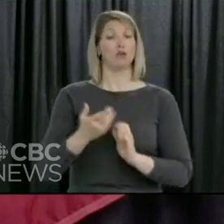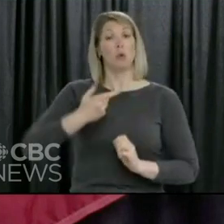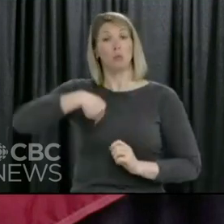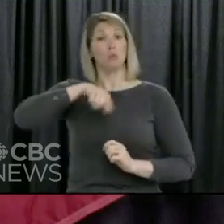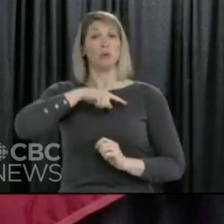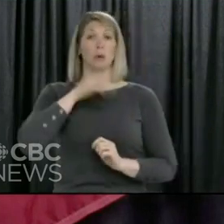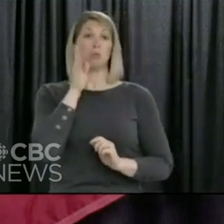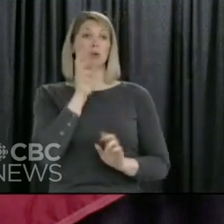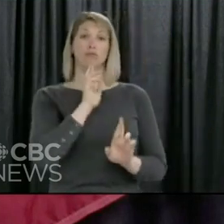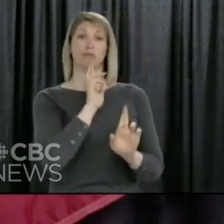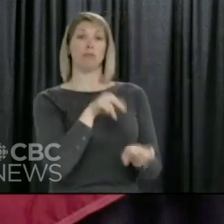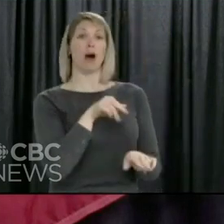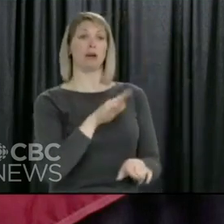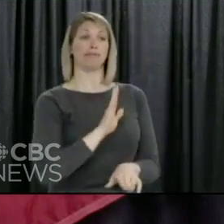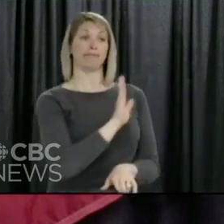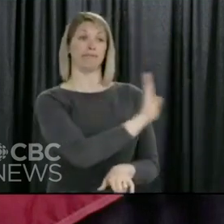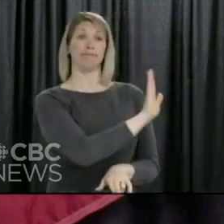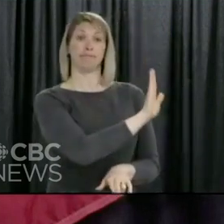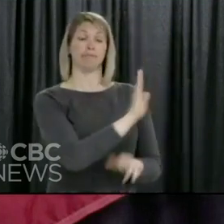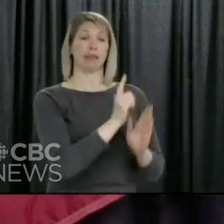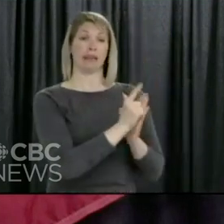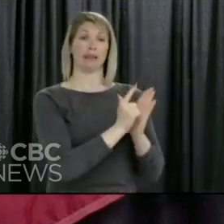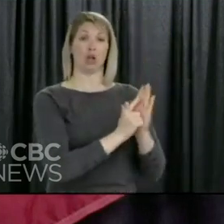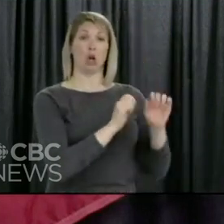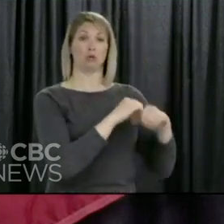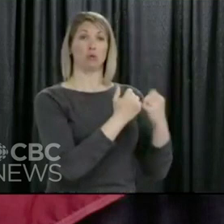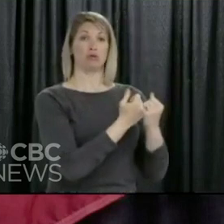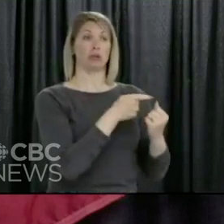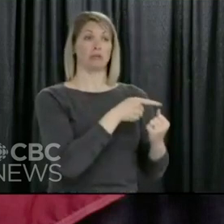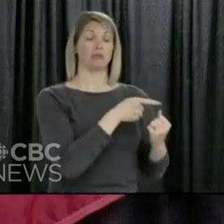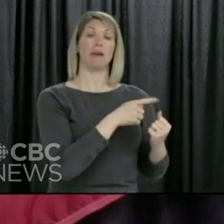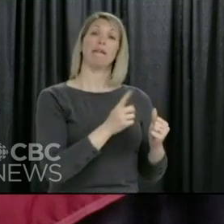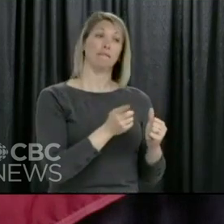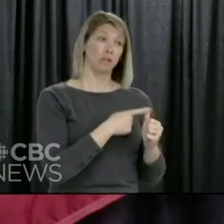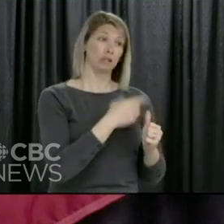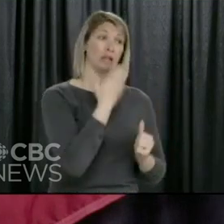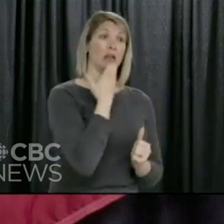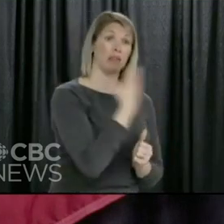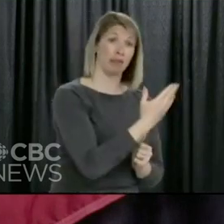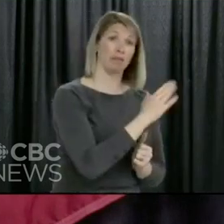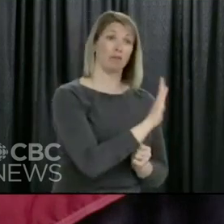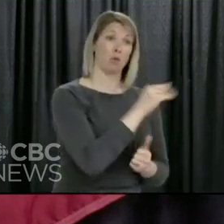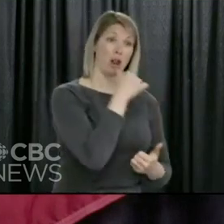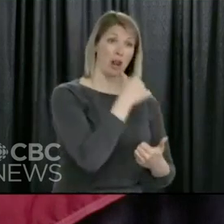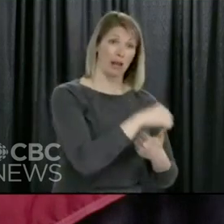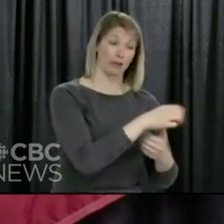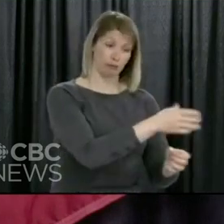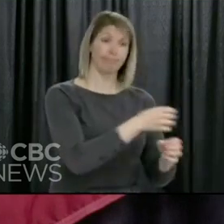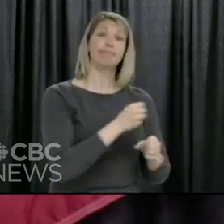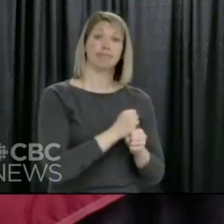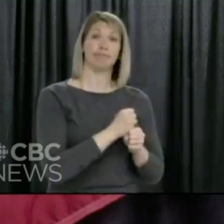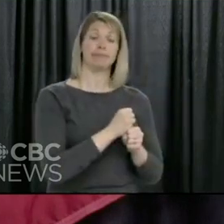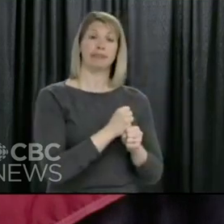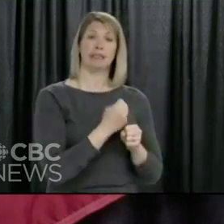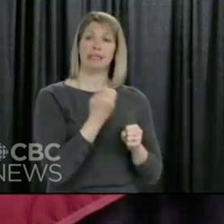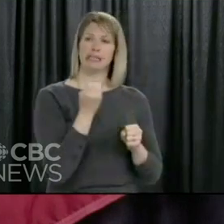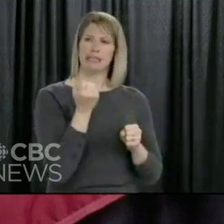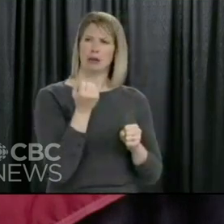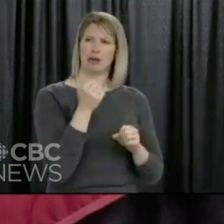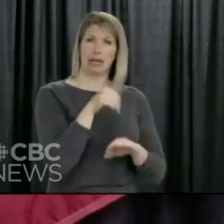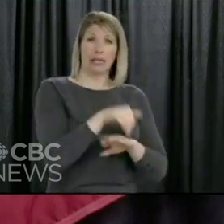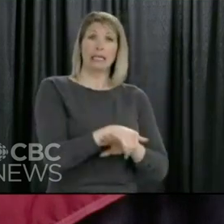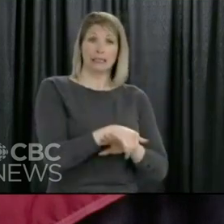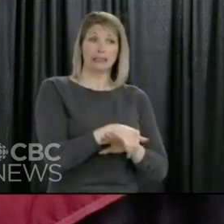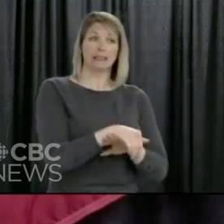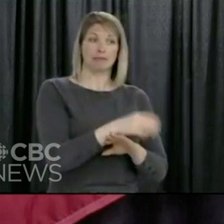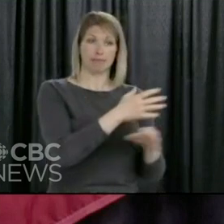Bar Association, we want to thank them for their letter. And it was one that I received on Saturday